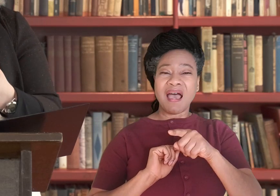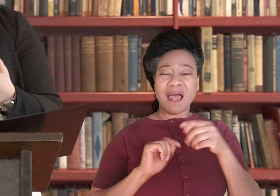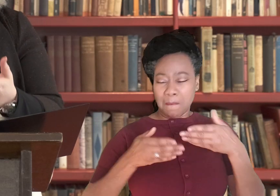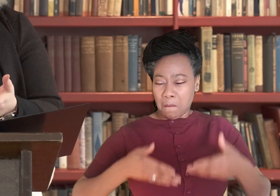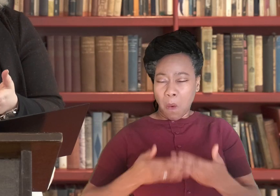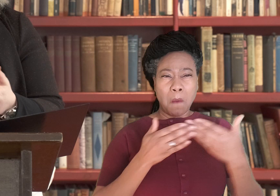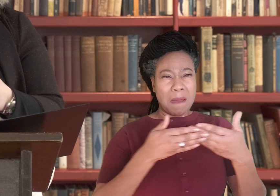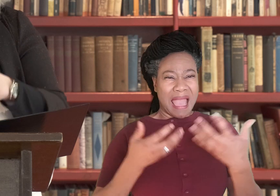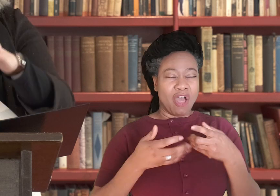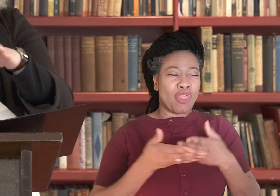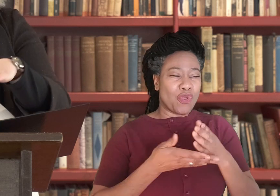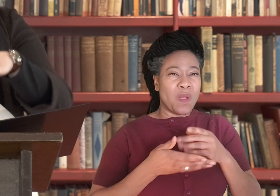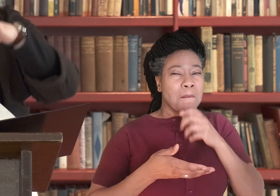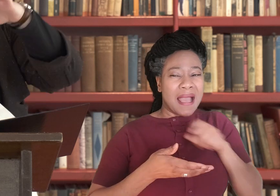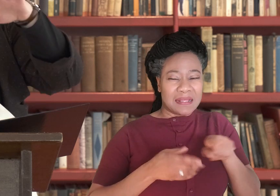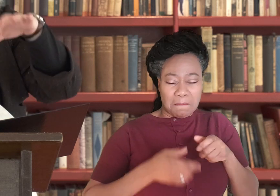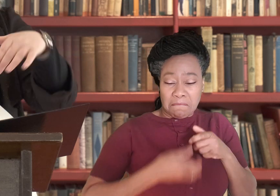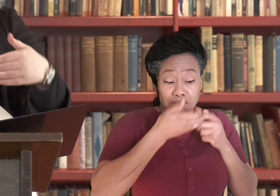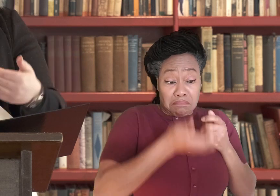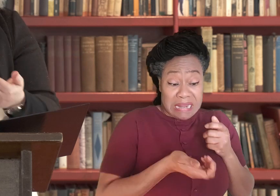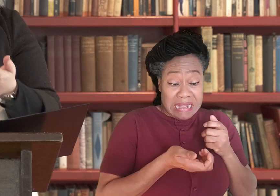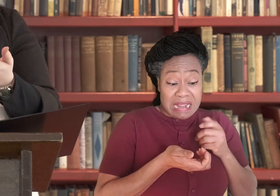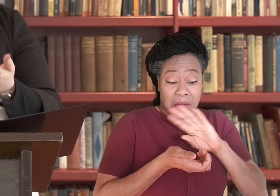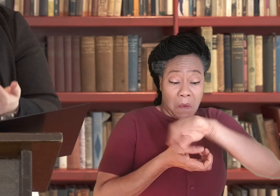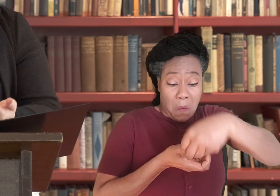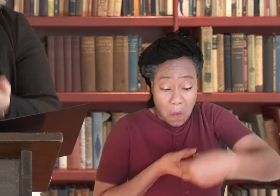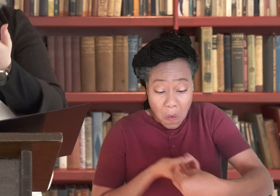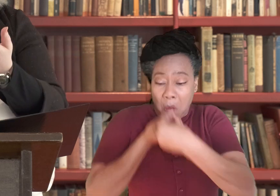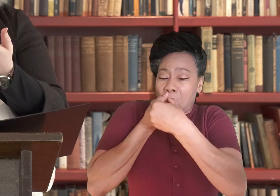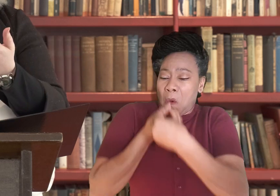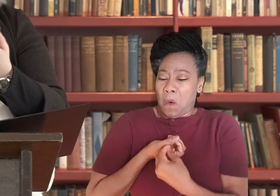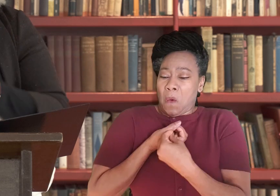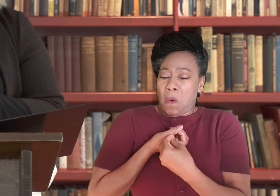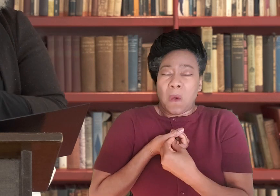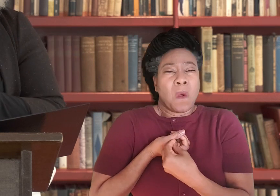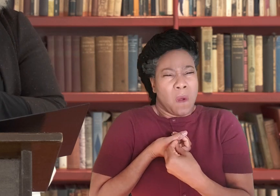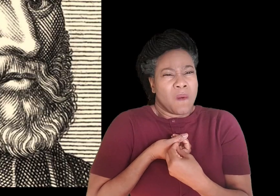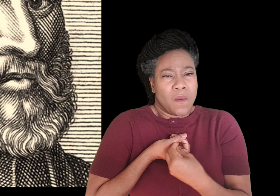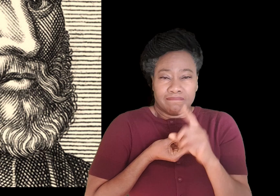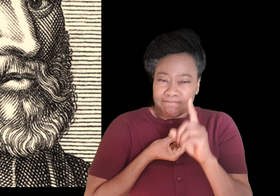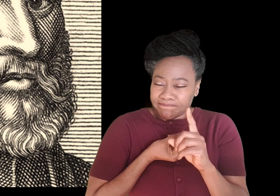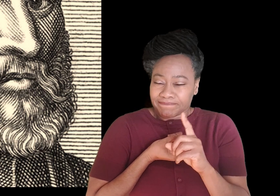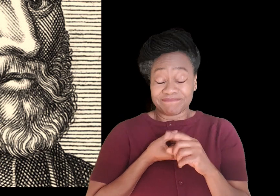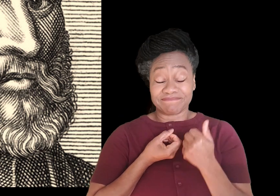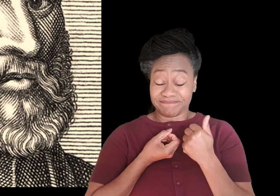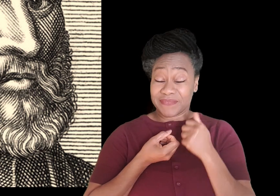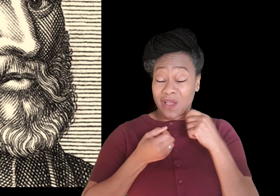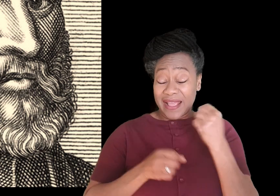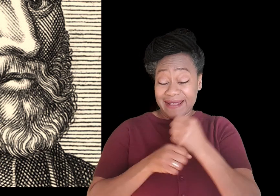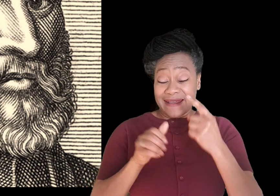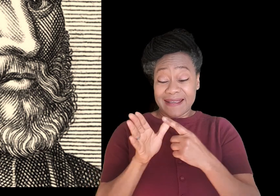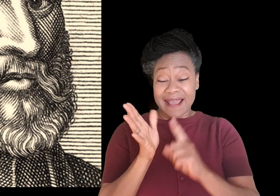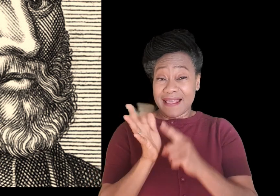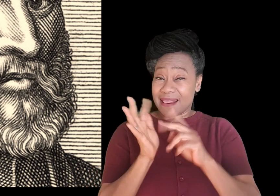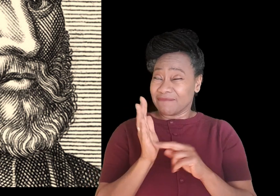of lesser penis, literally a penis that had been turned inside out and inverted into the body. Noted physician